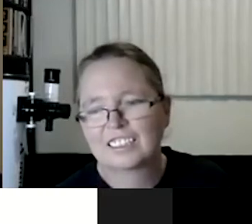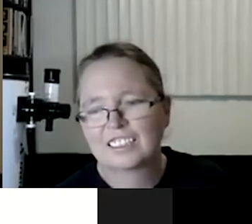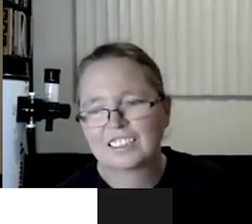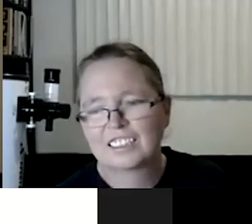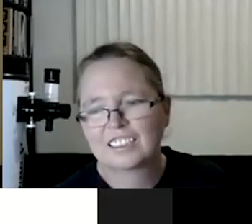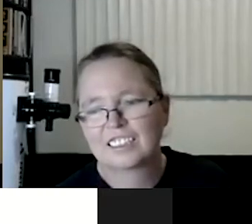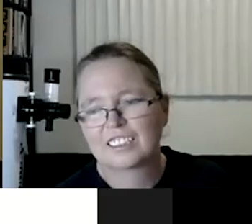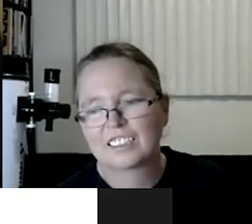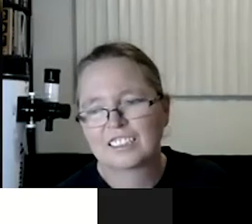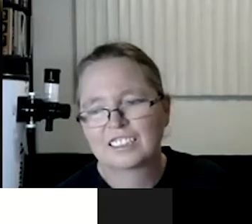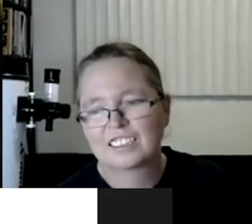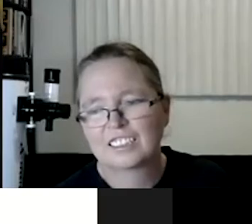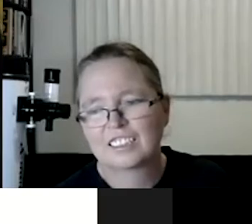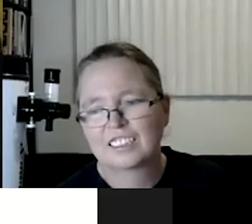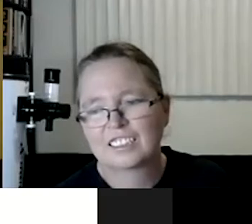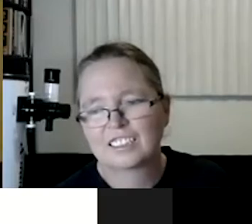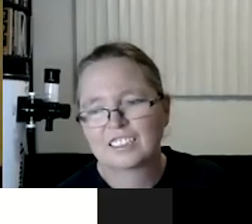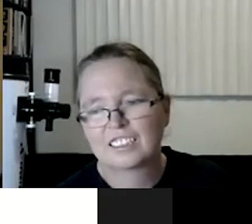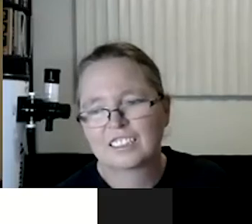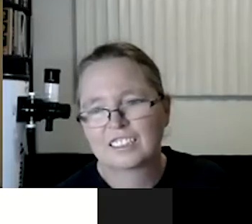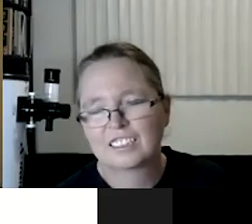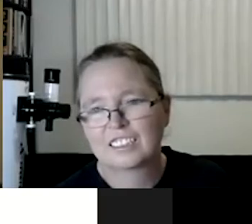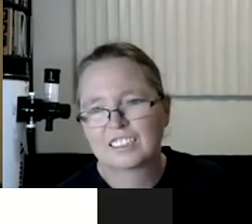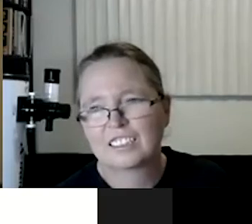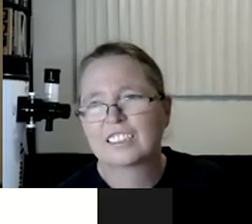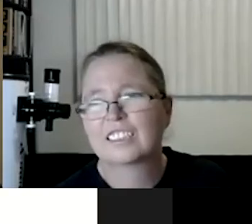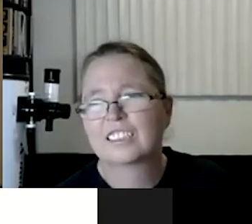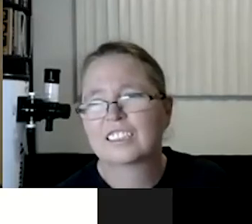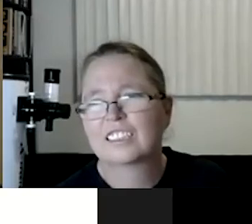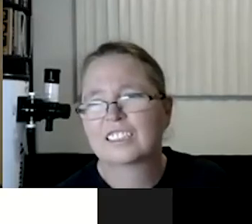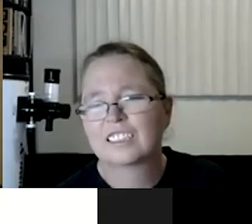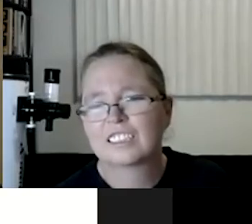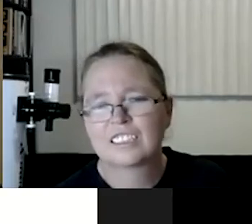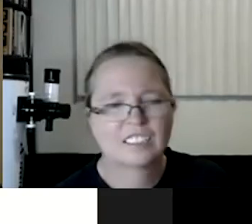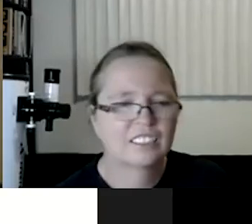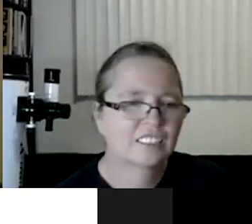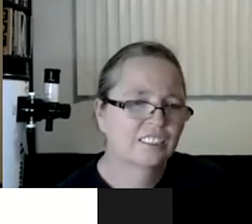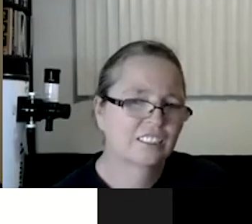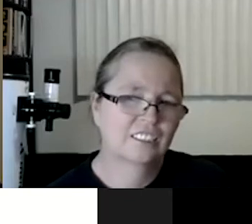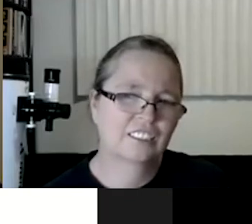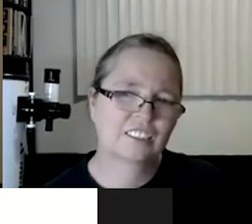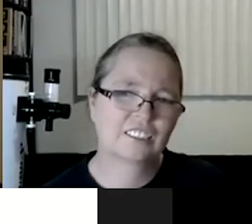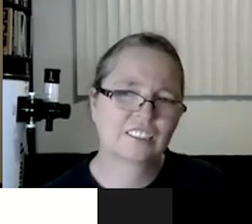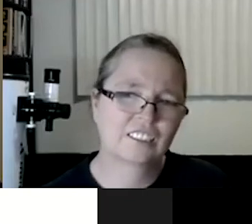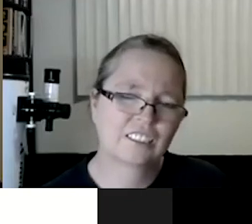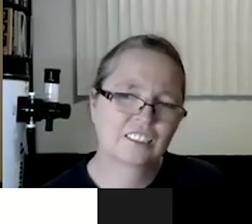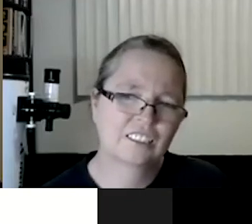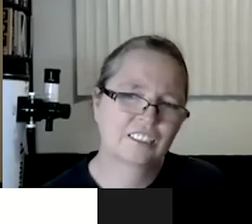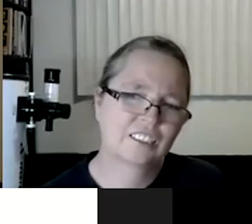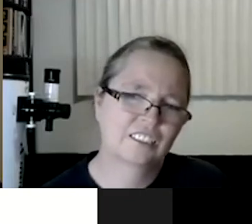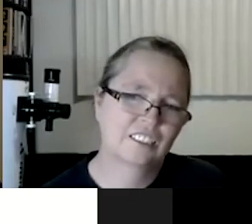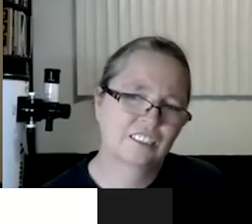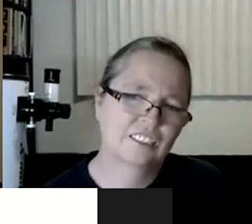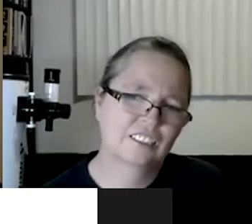the United States, obviously to make sure that we have a better life. So when I was in high school, middle school, elementary,